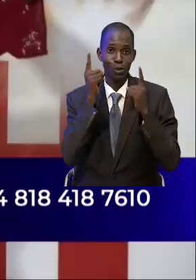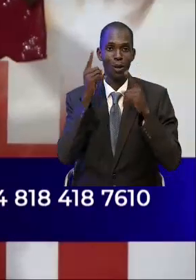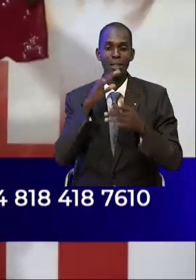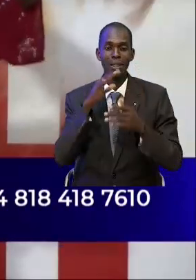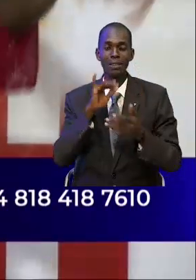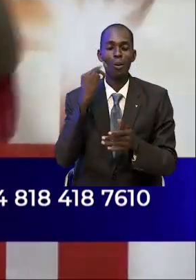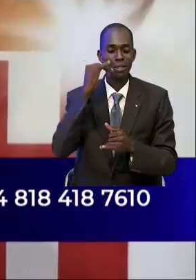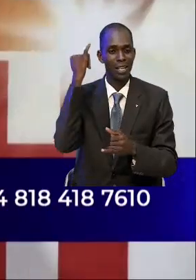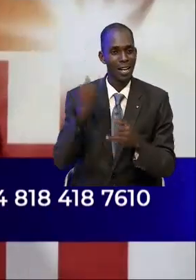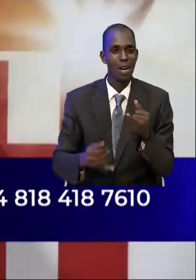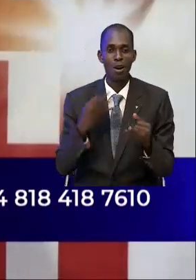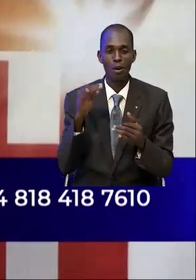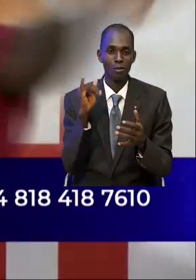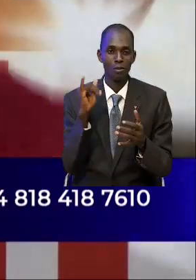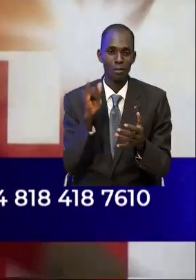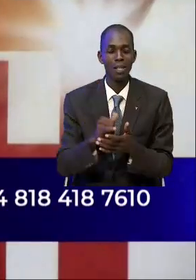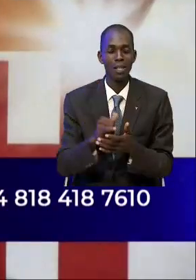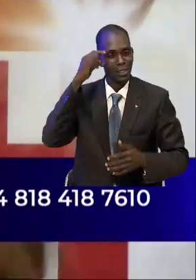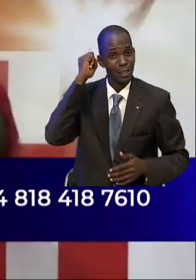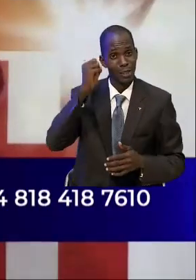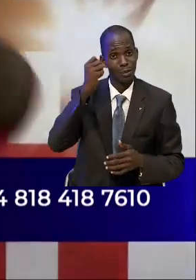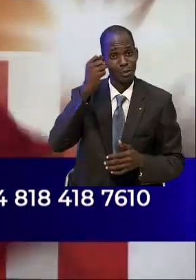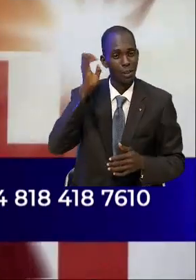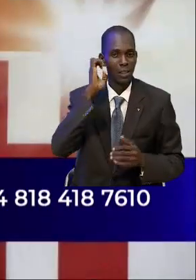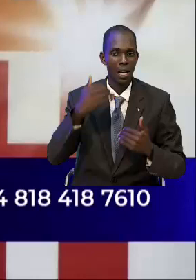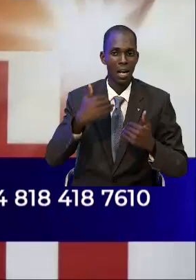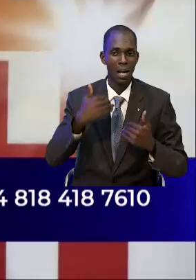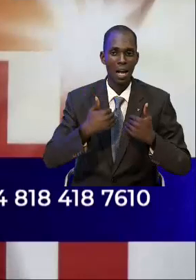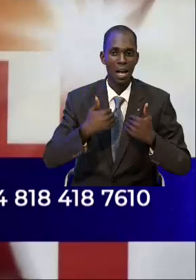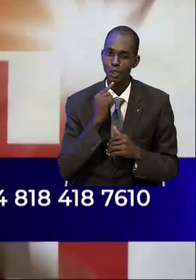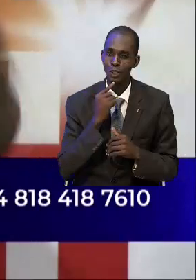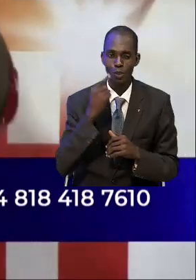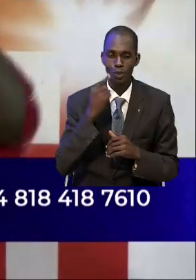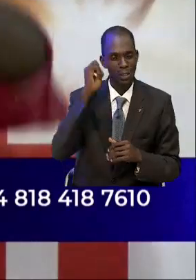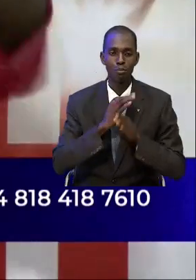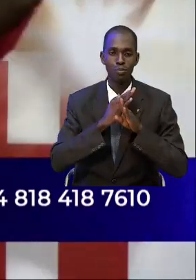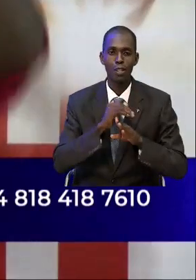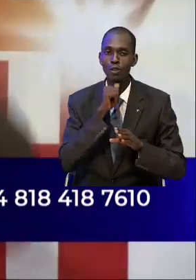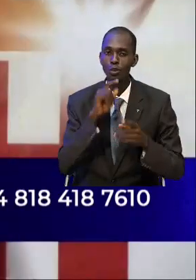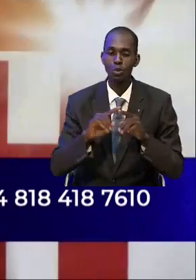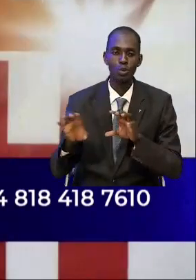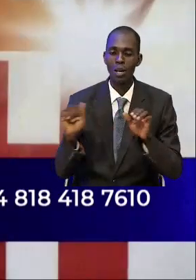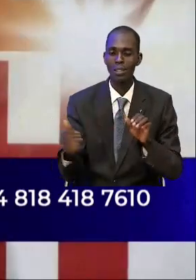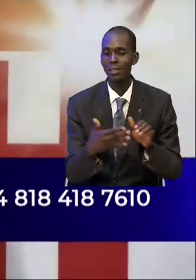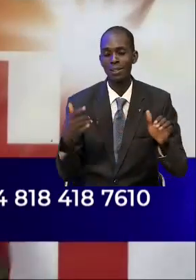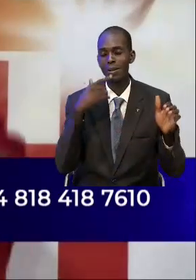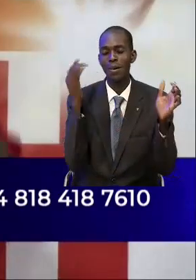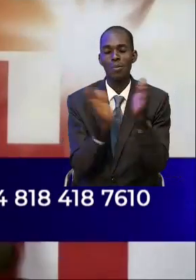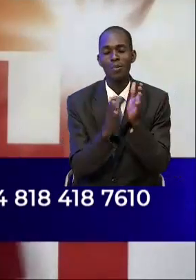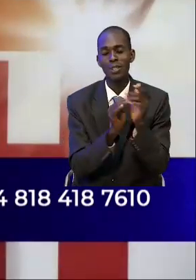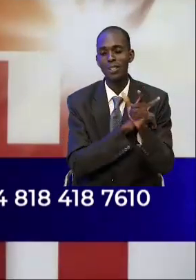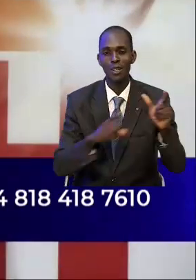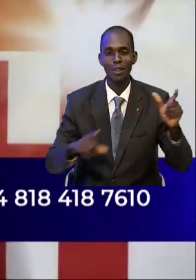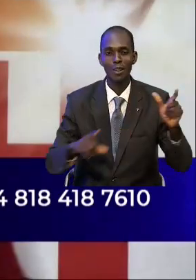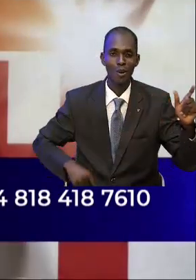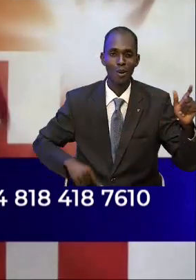my head, and I woke up. That was the end of that headache. Because I was having a very severe headache that could not allow me to